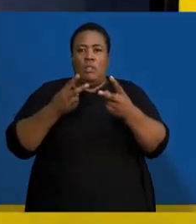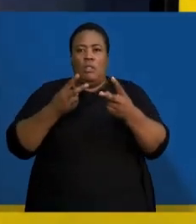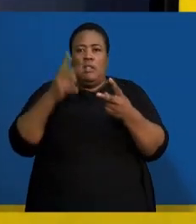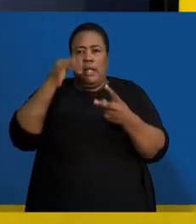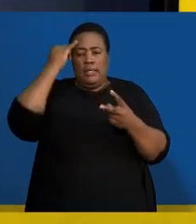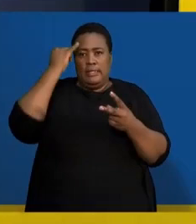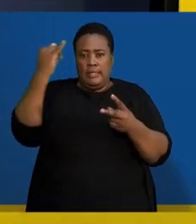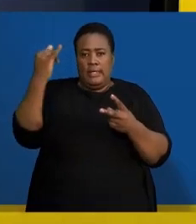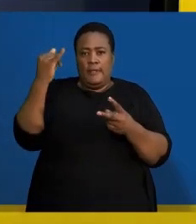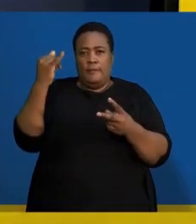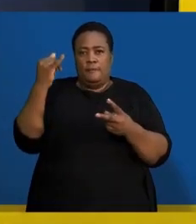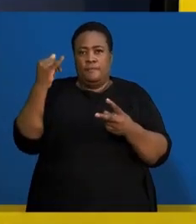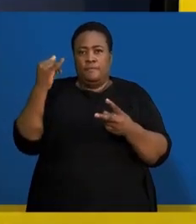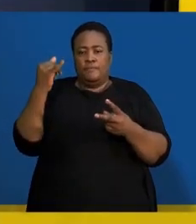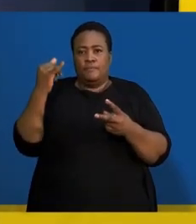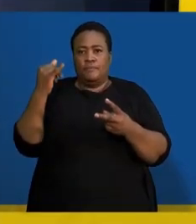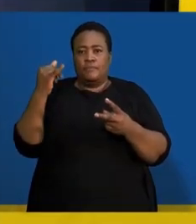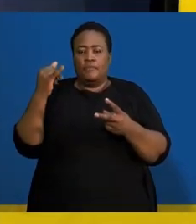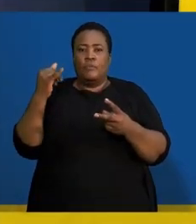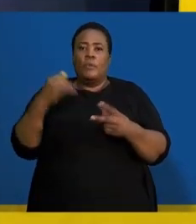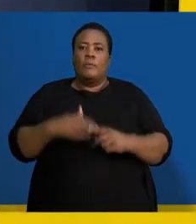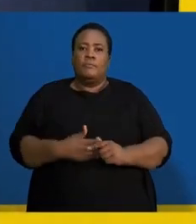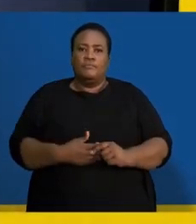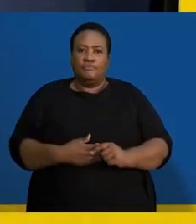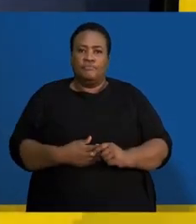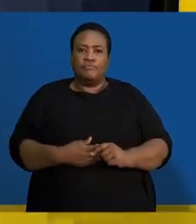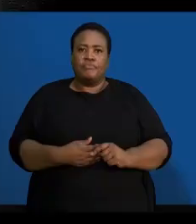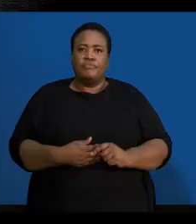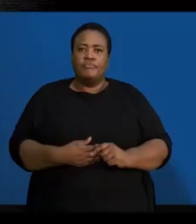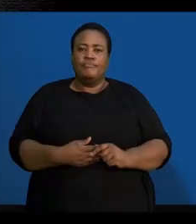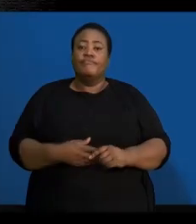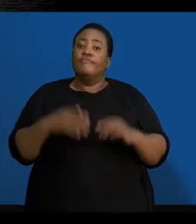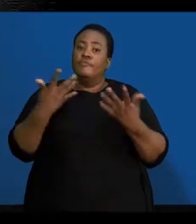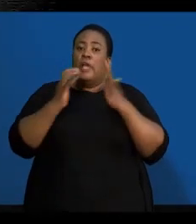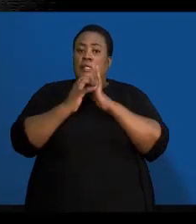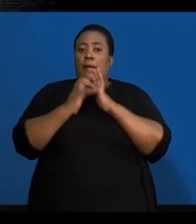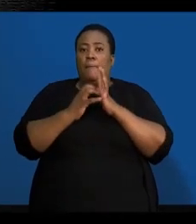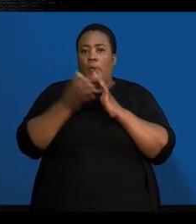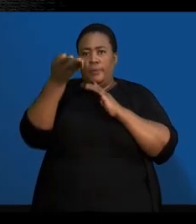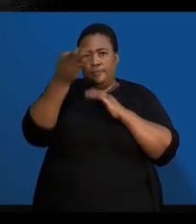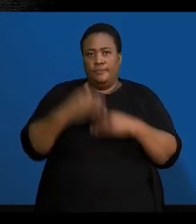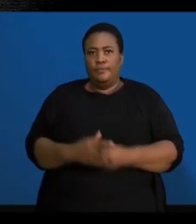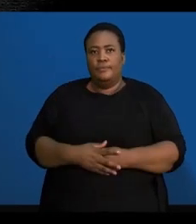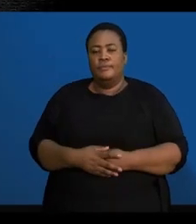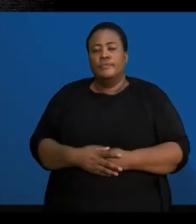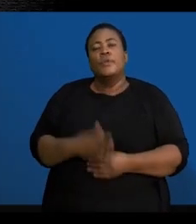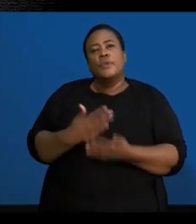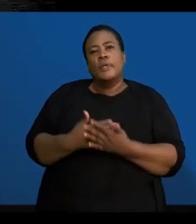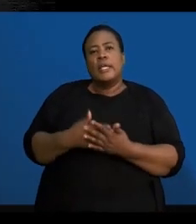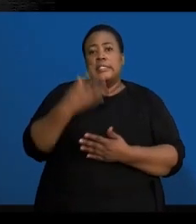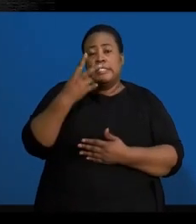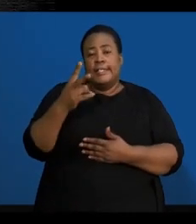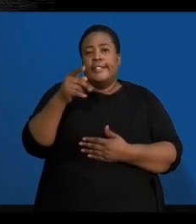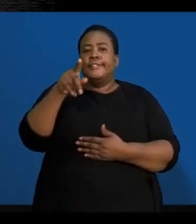itself. Okay, so let's look at our example here. So you can see this is a